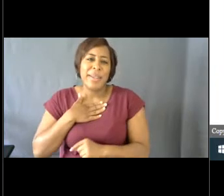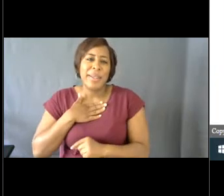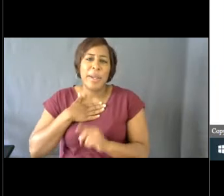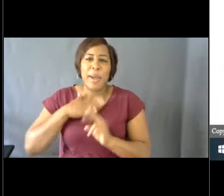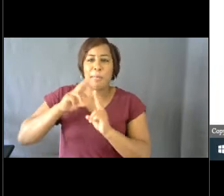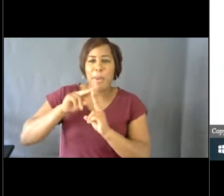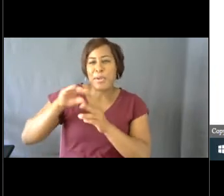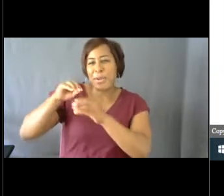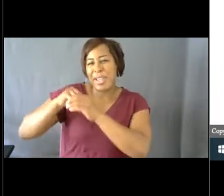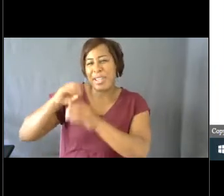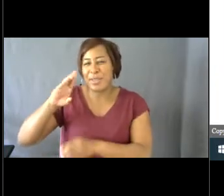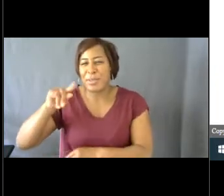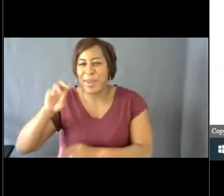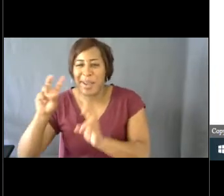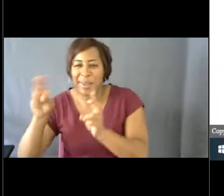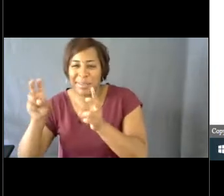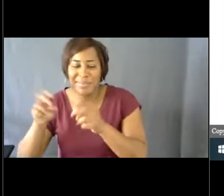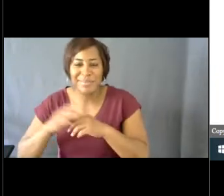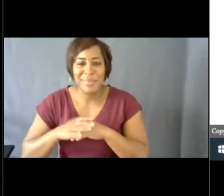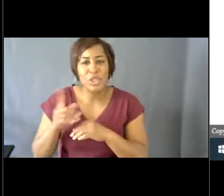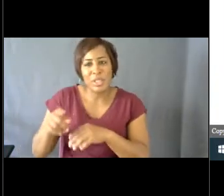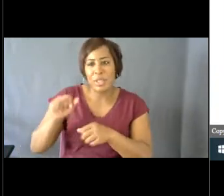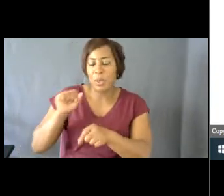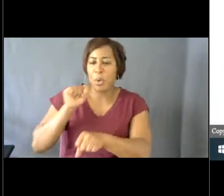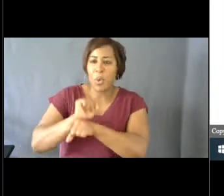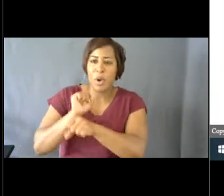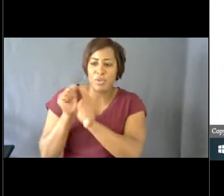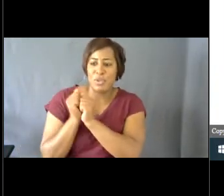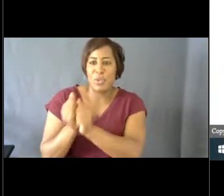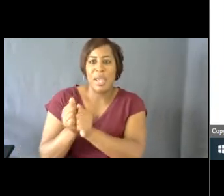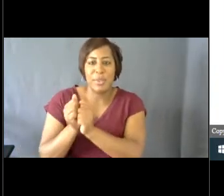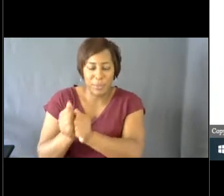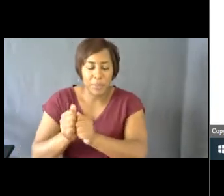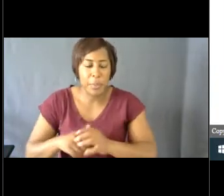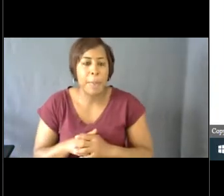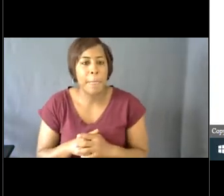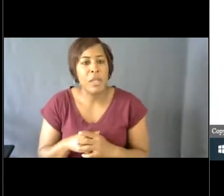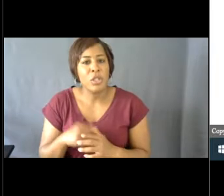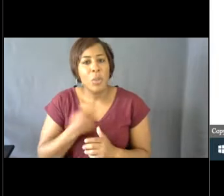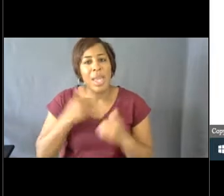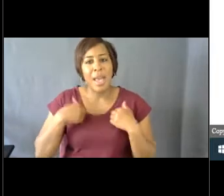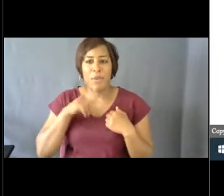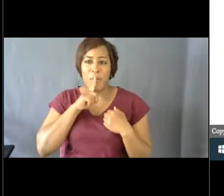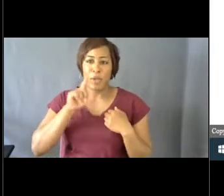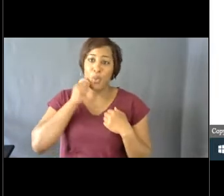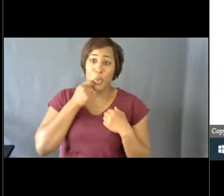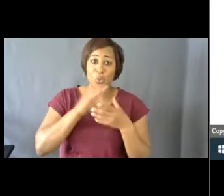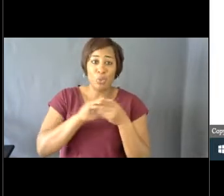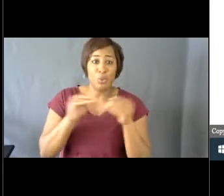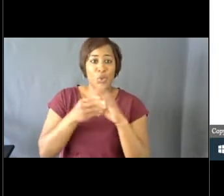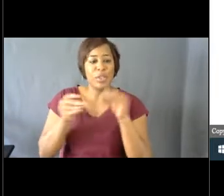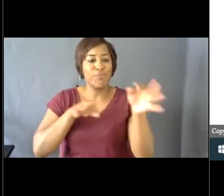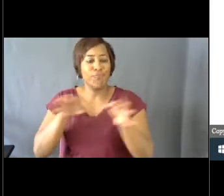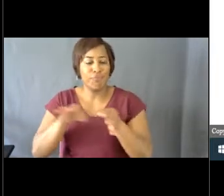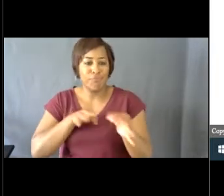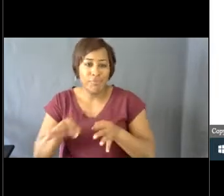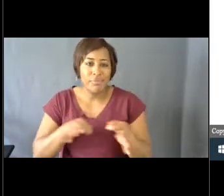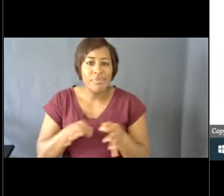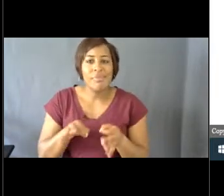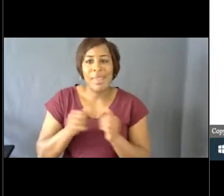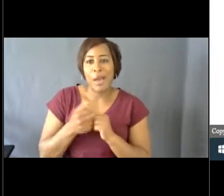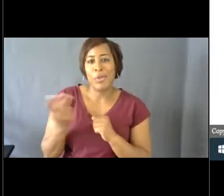crime, if you will, on doing this in the field. And so we have kind of a pretty cool story to tell you about how we